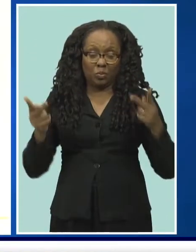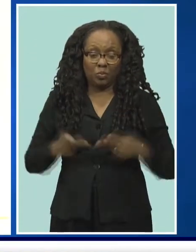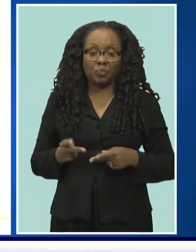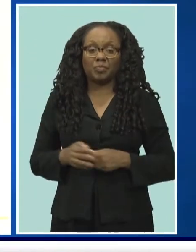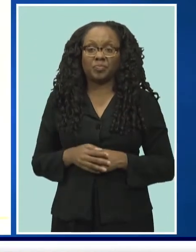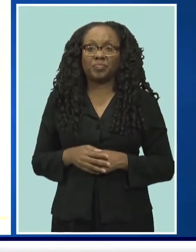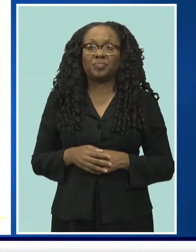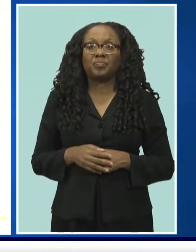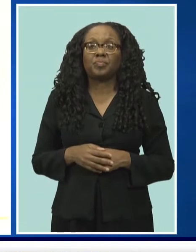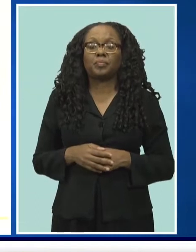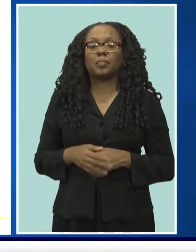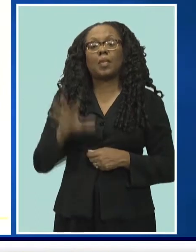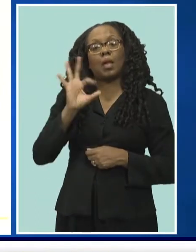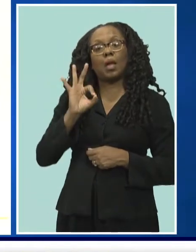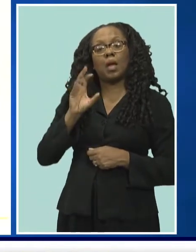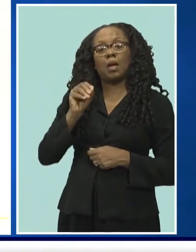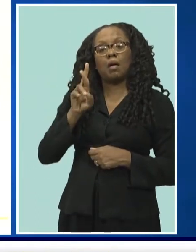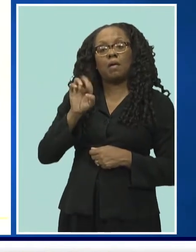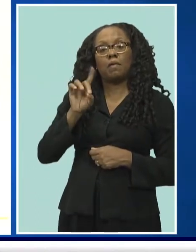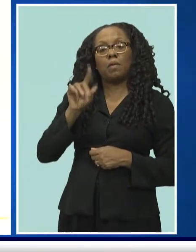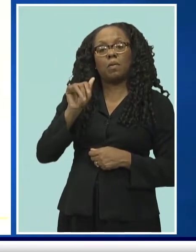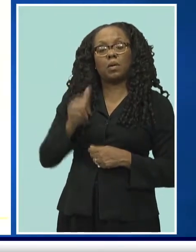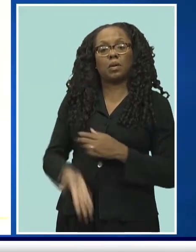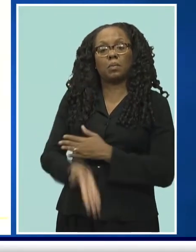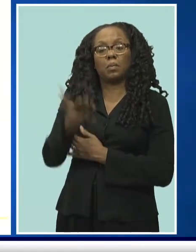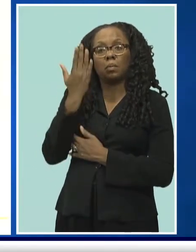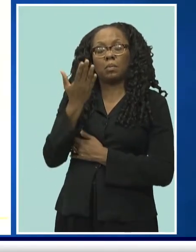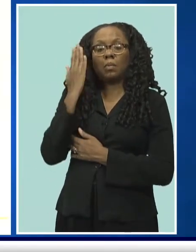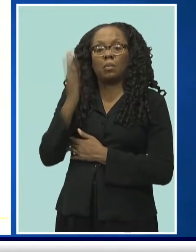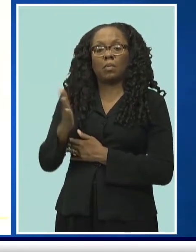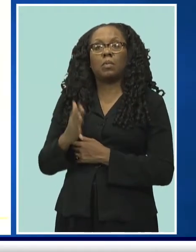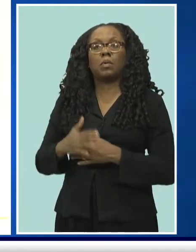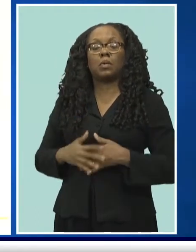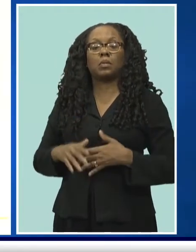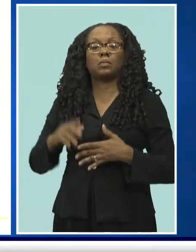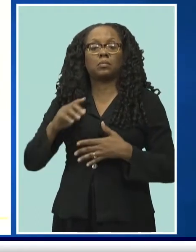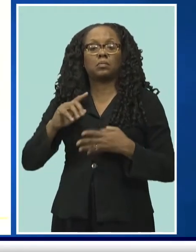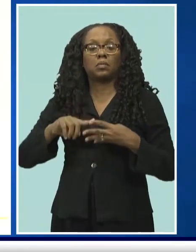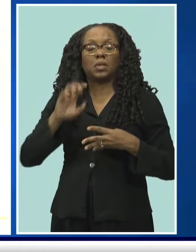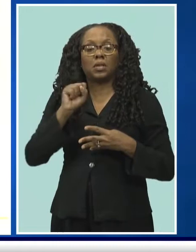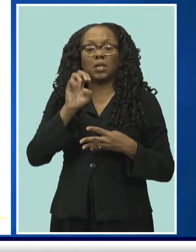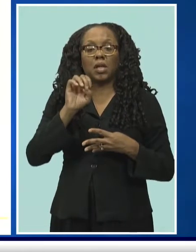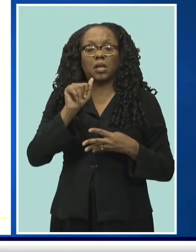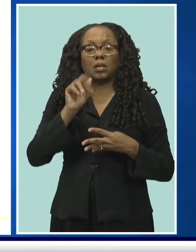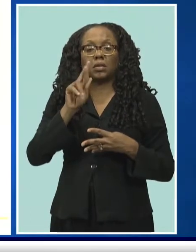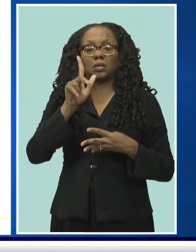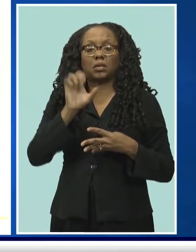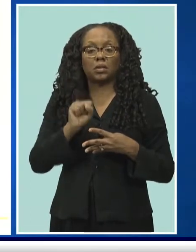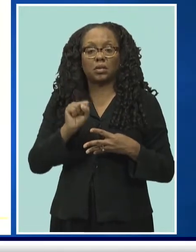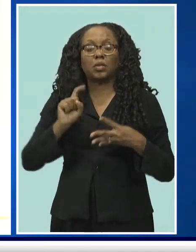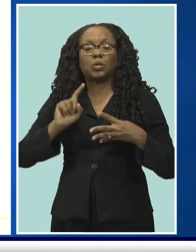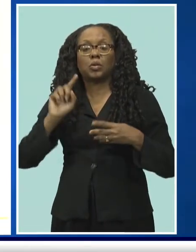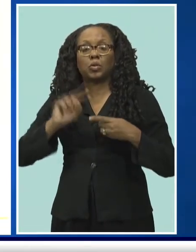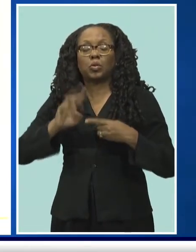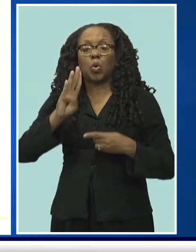For 4-Day Morning, the proposed jump-up routes would be from Searles to Ball Park, in and